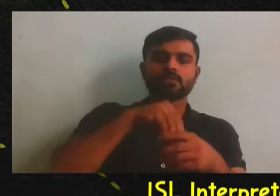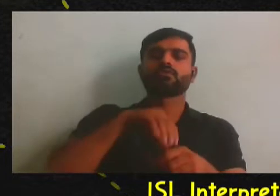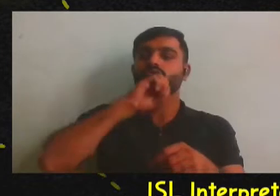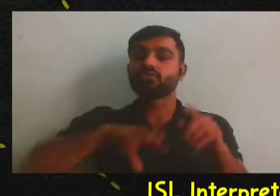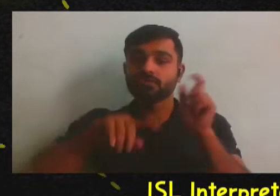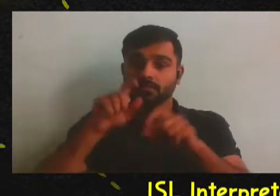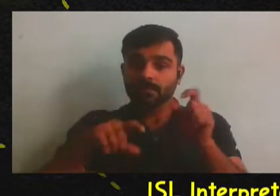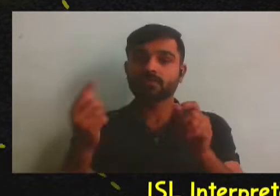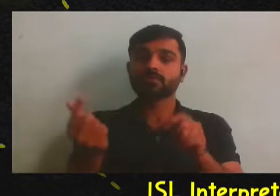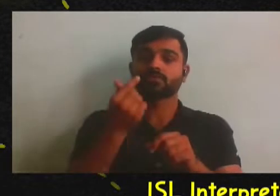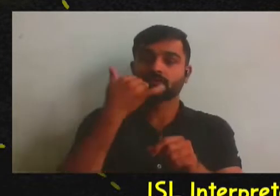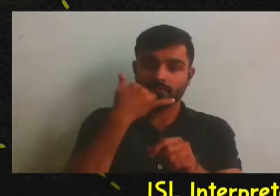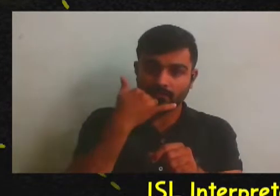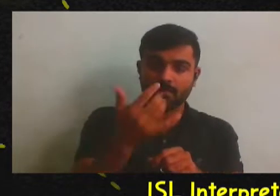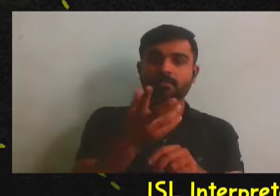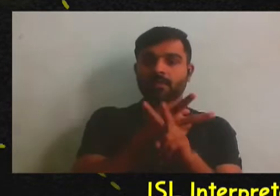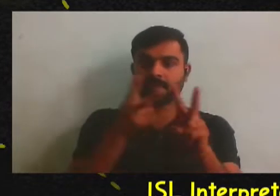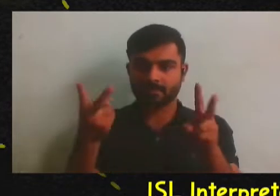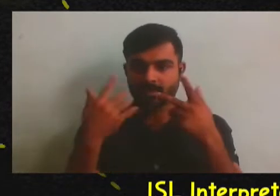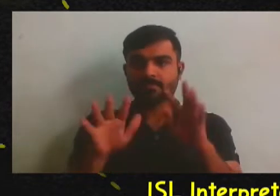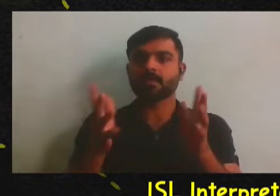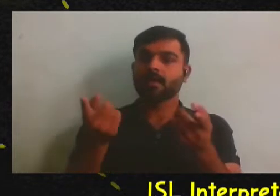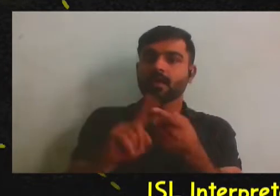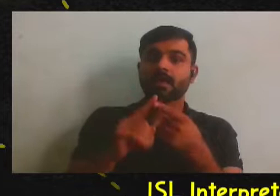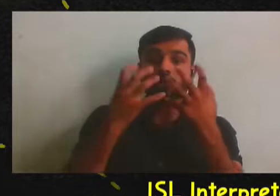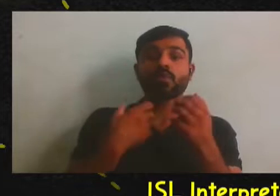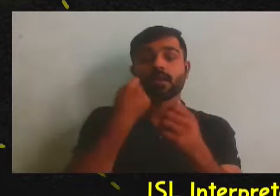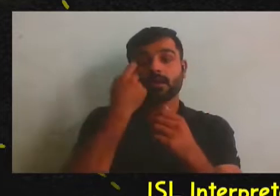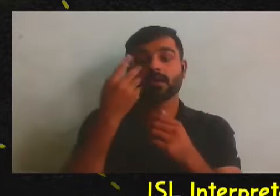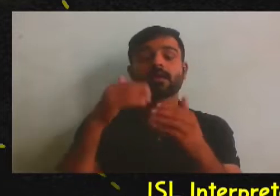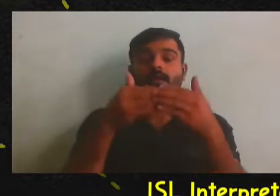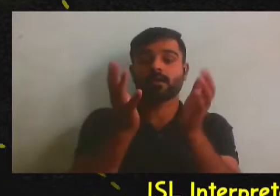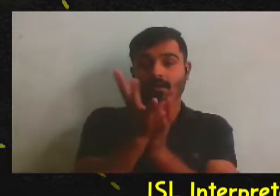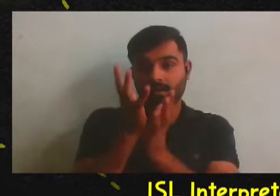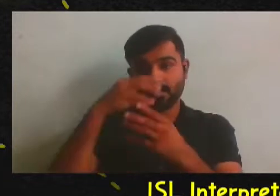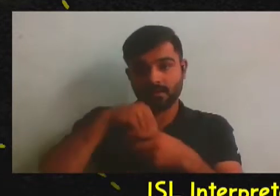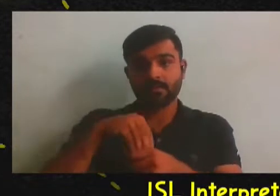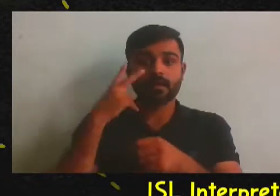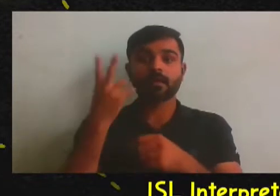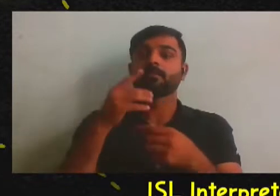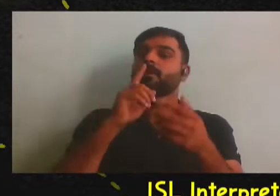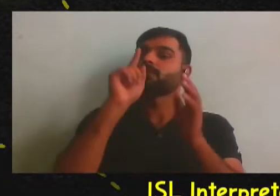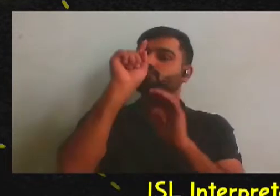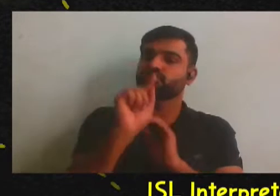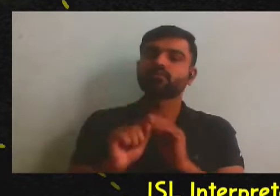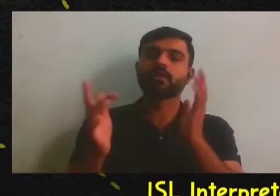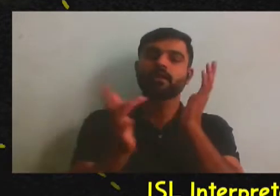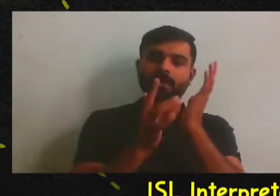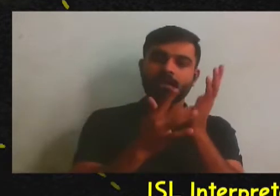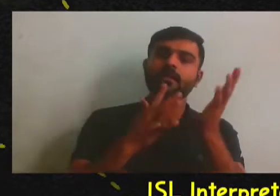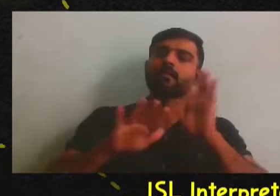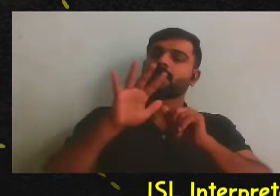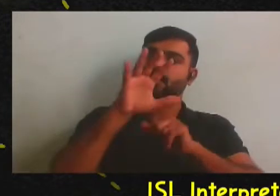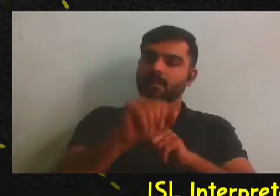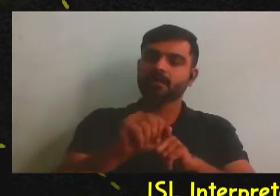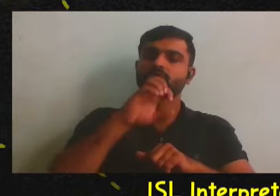women using mobile phones, etc. So certainly we wanted to understand what the community perceived in terms of technology access vis-a-vis